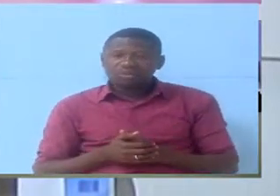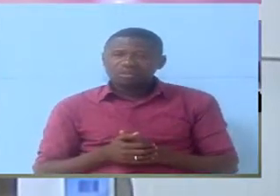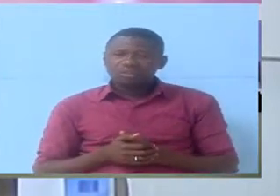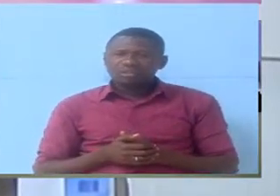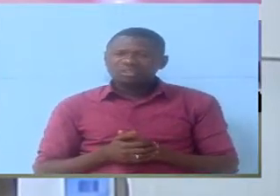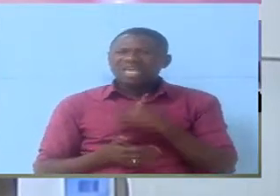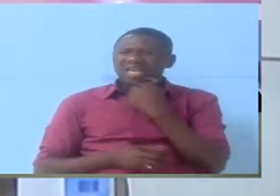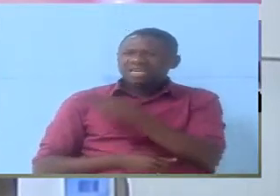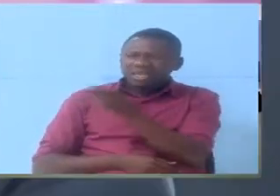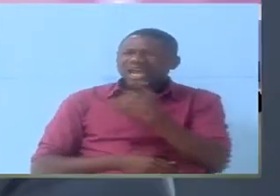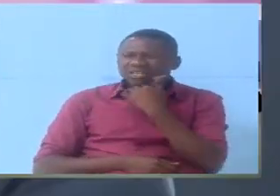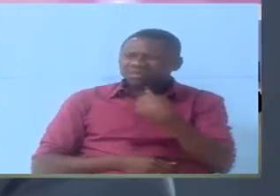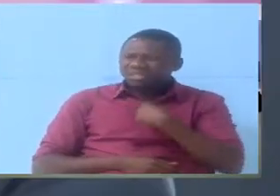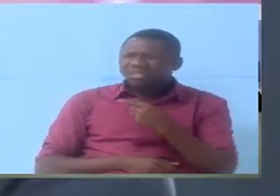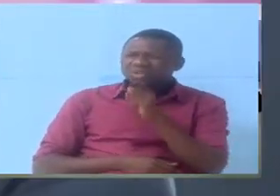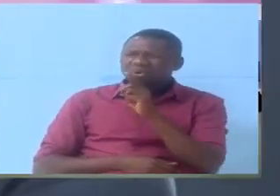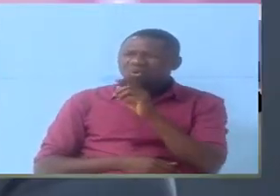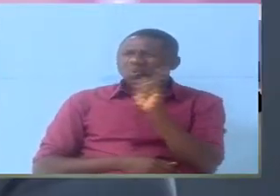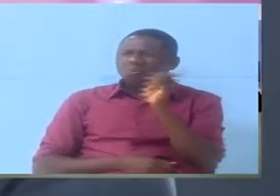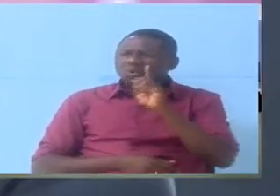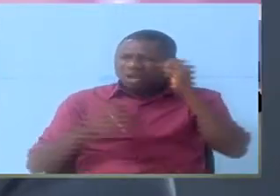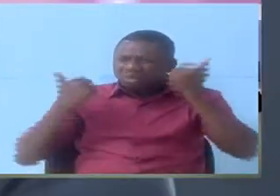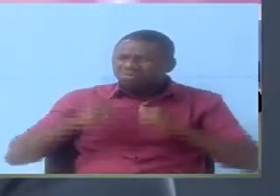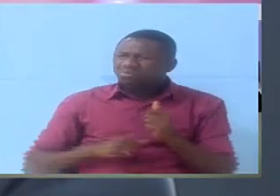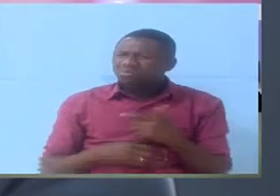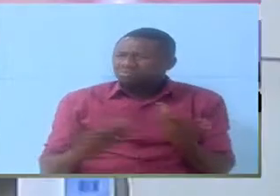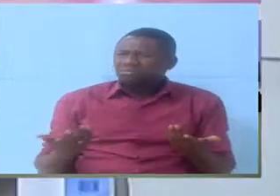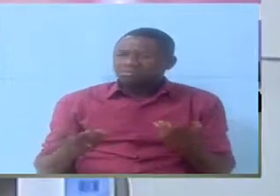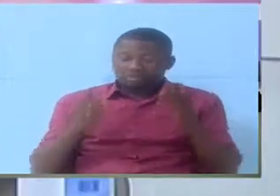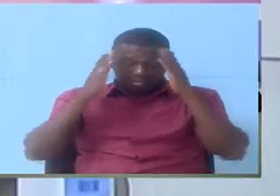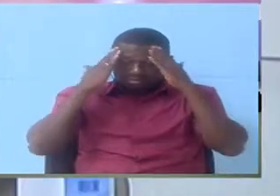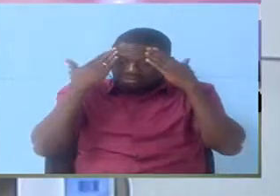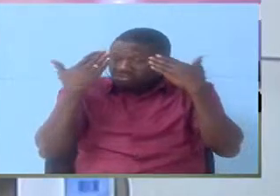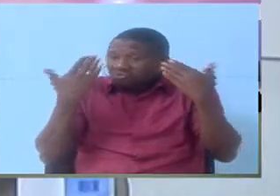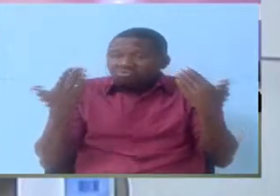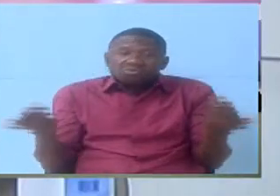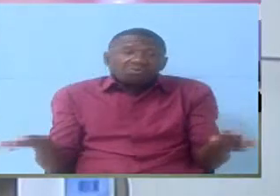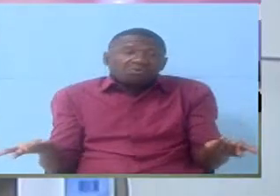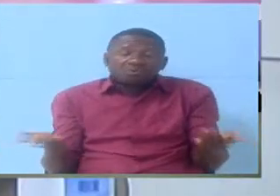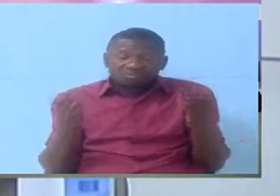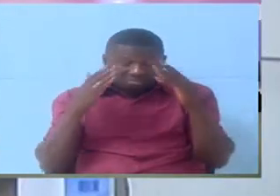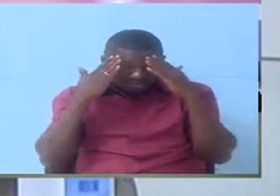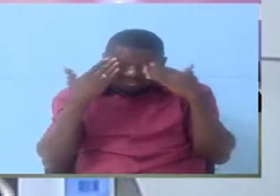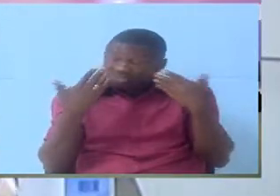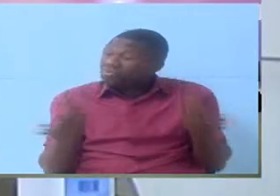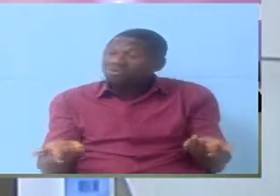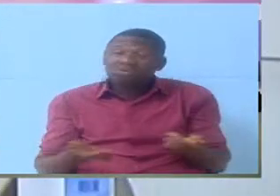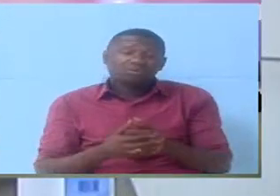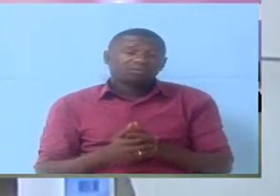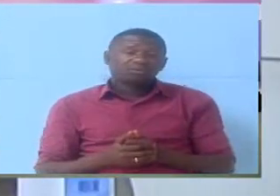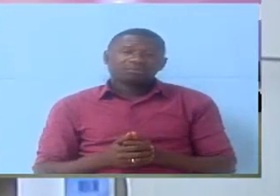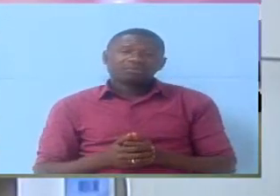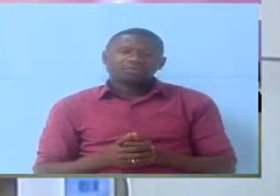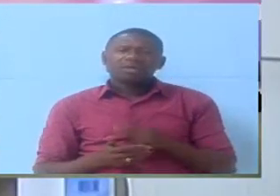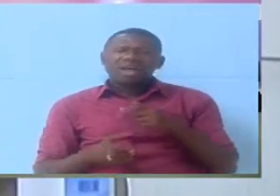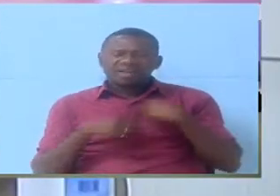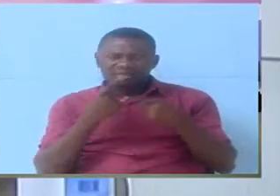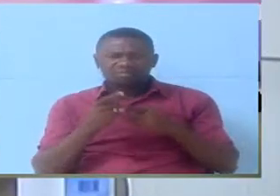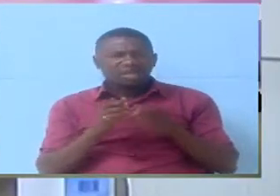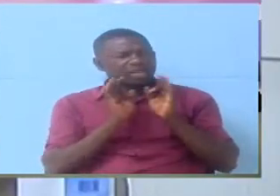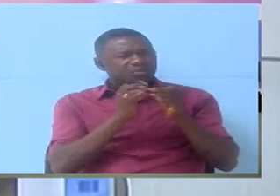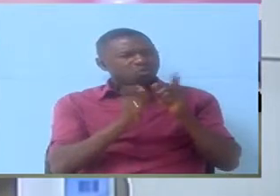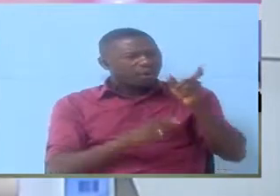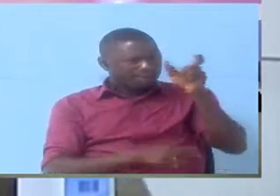What happened? I said, I don't know. I don't know. In fact, I told one of them,